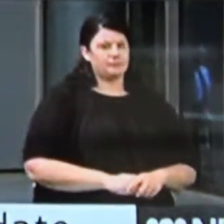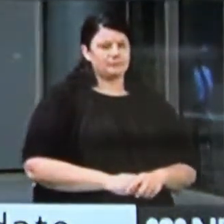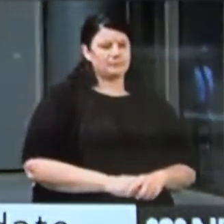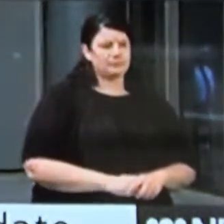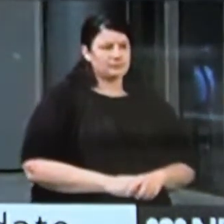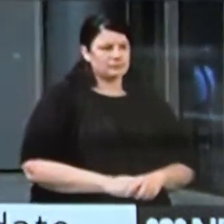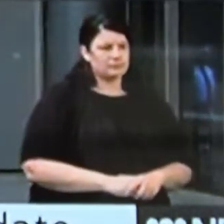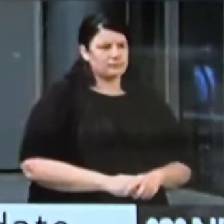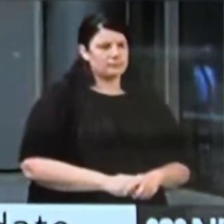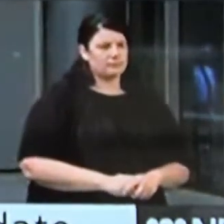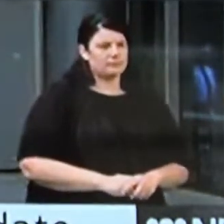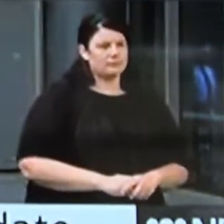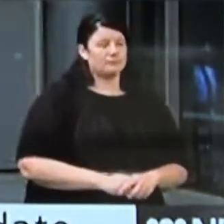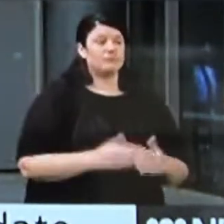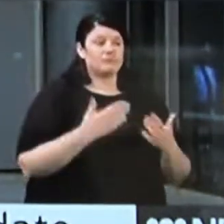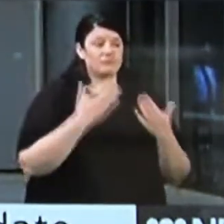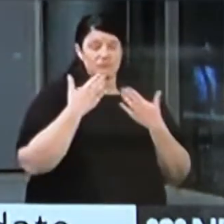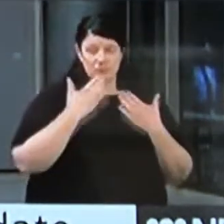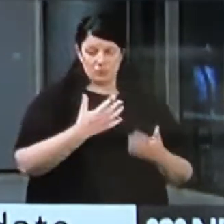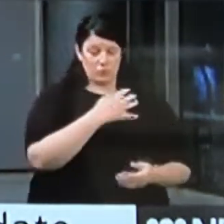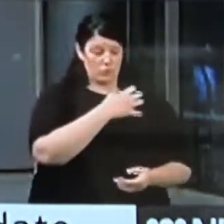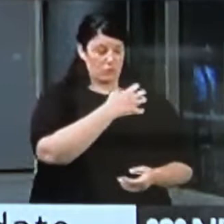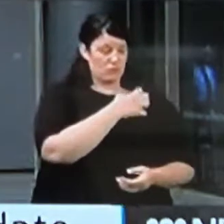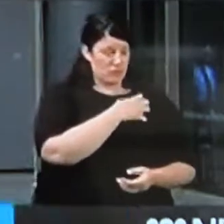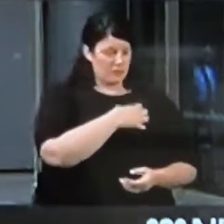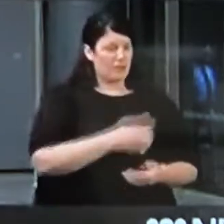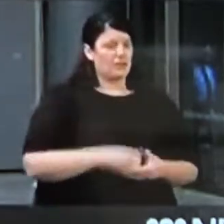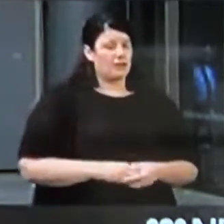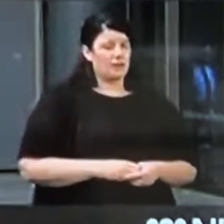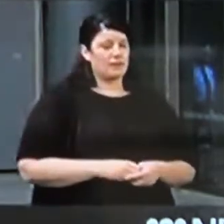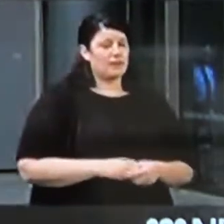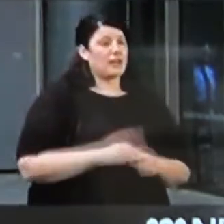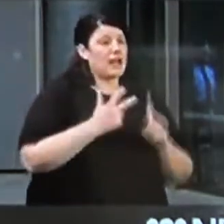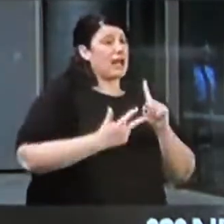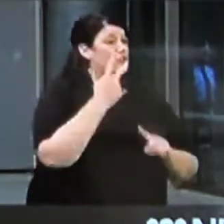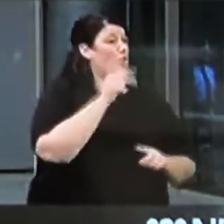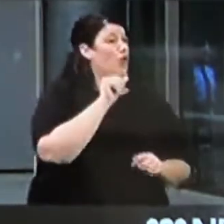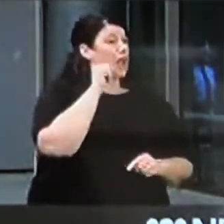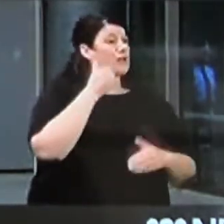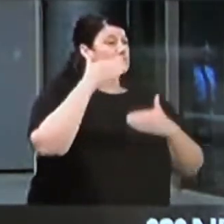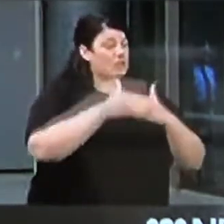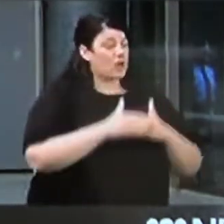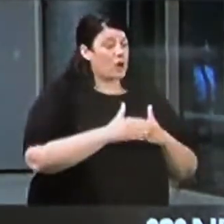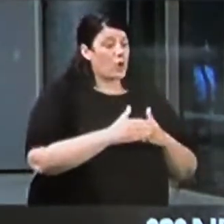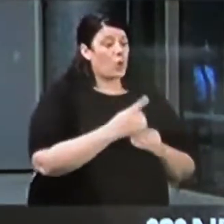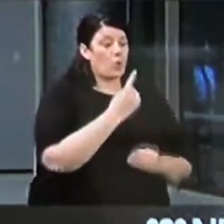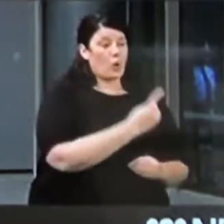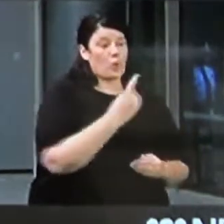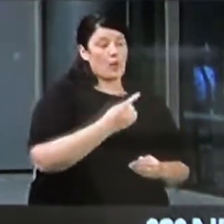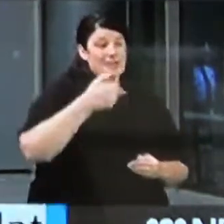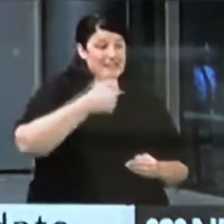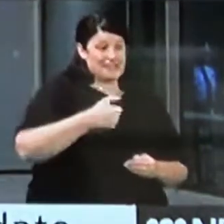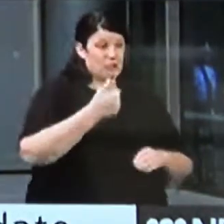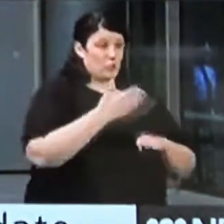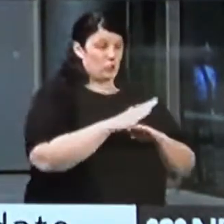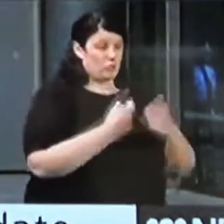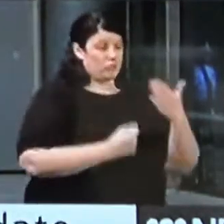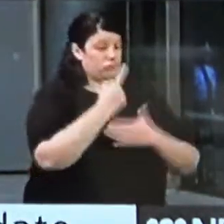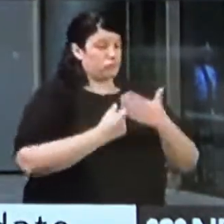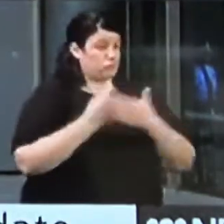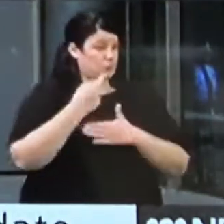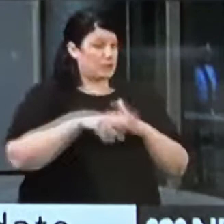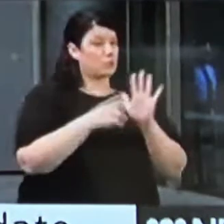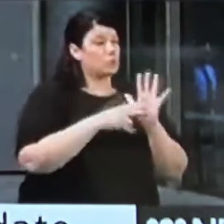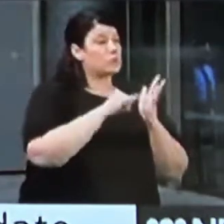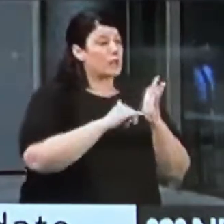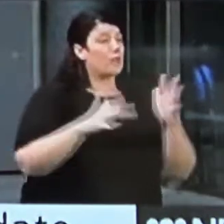Thank you, Premier. I'd like to report yesterday until 8 o'clock last night, 116 new cases were reported